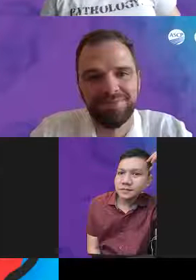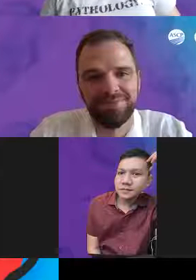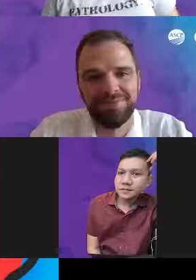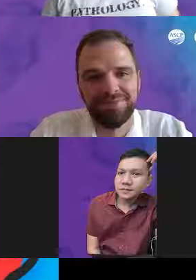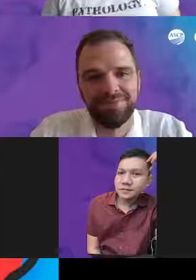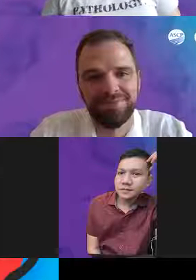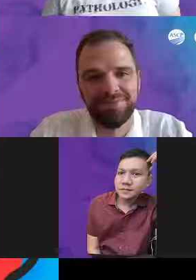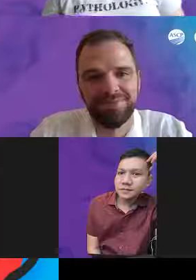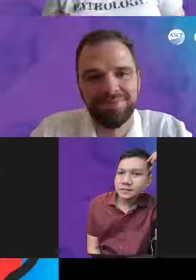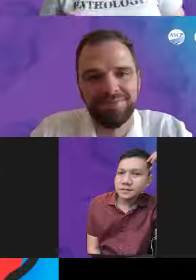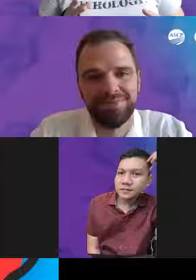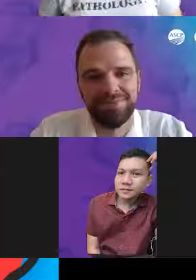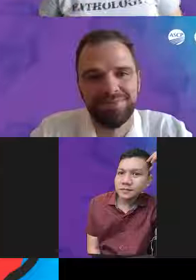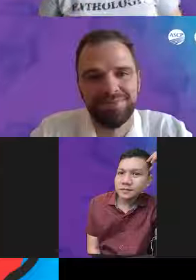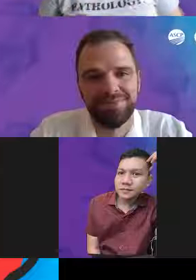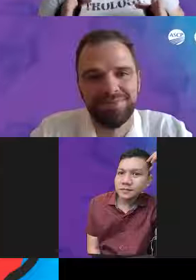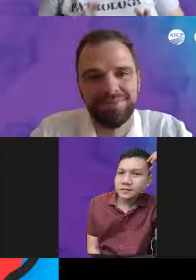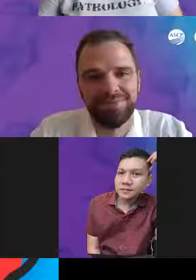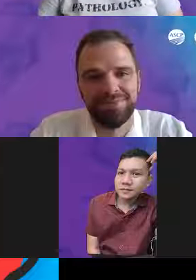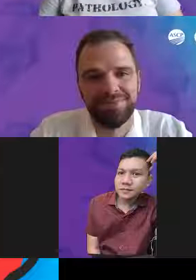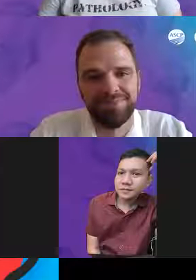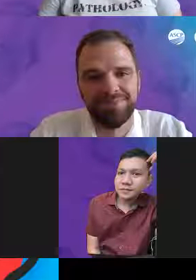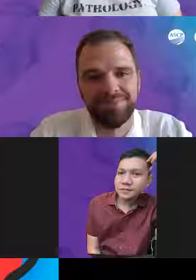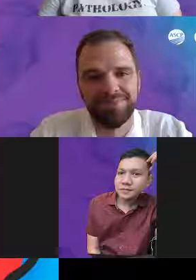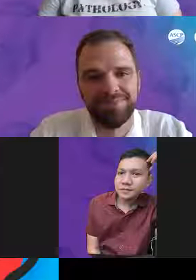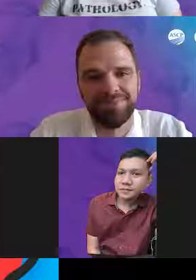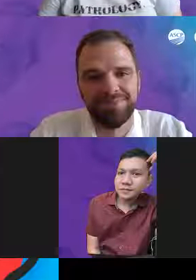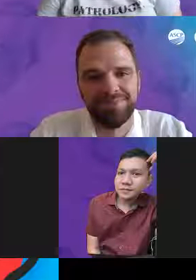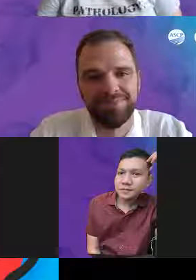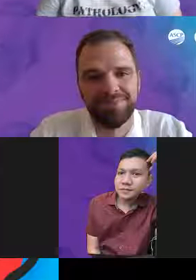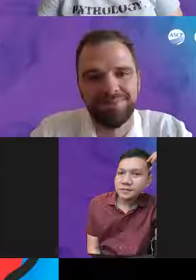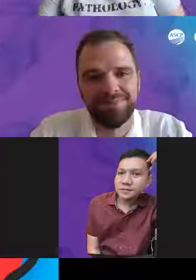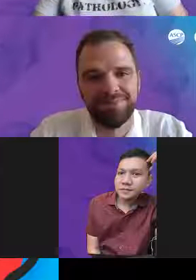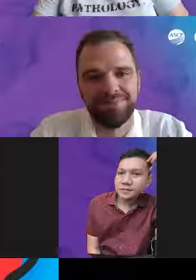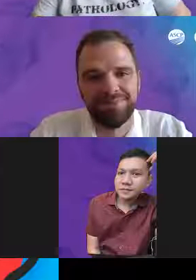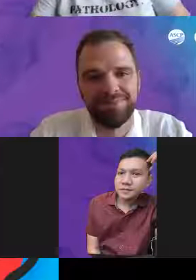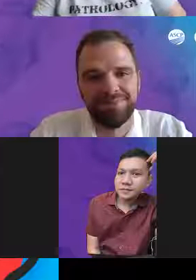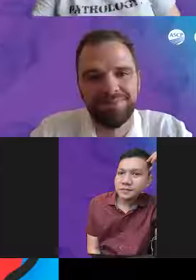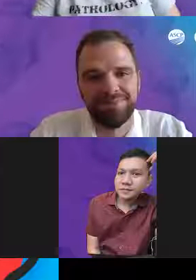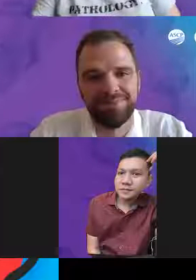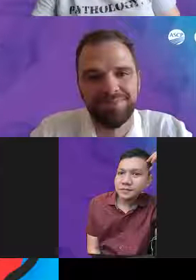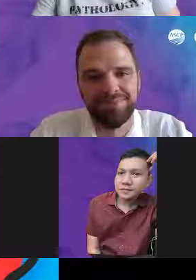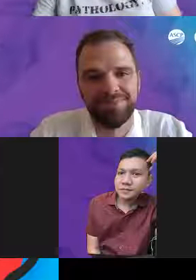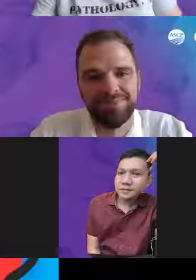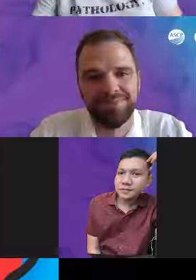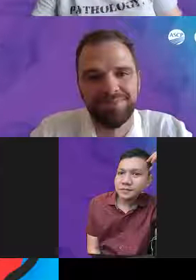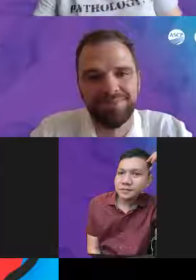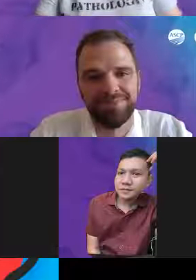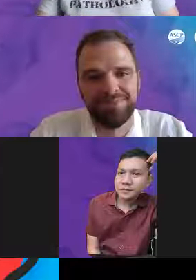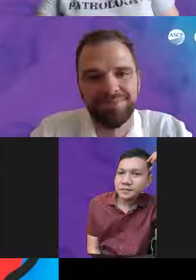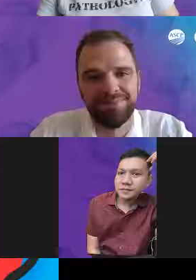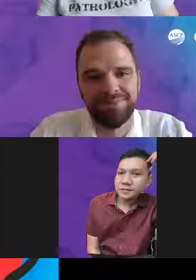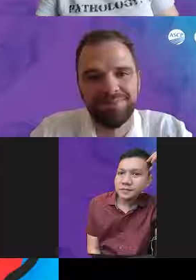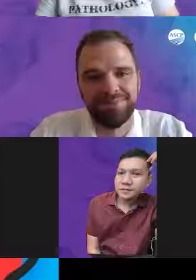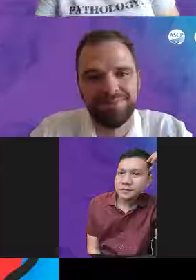OneDrive or Google Drive is accessible to me. Because if you don't make it so